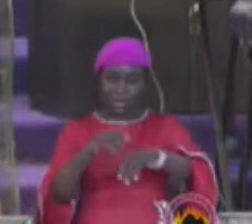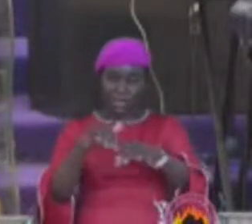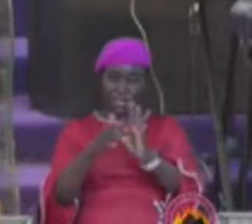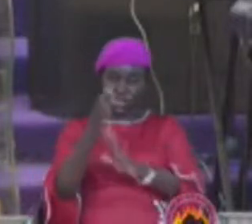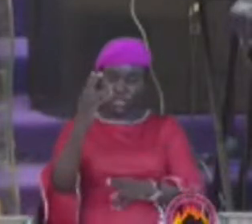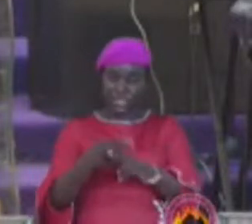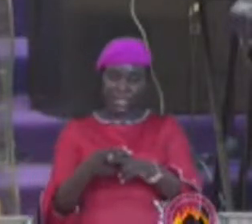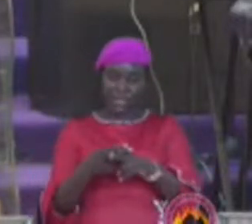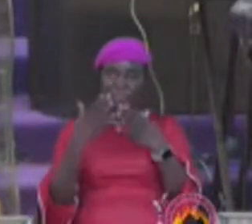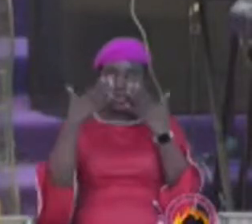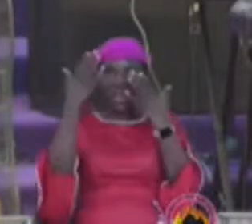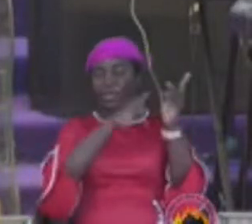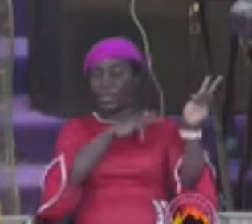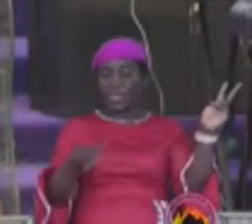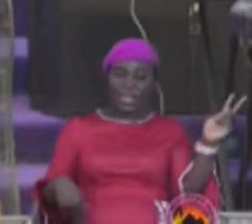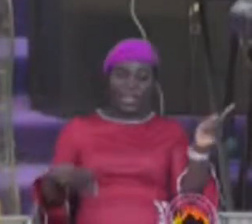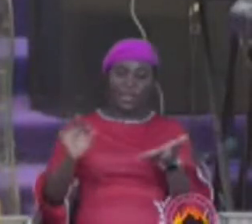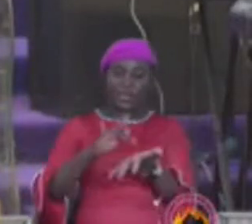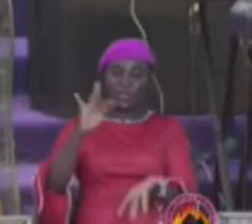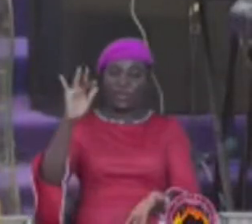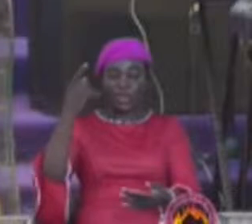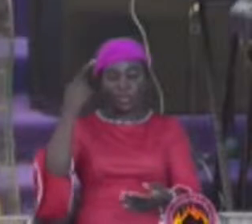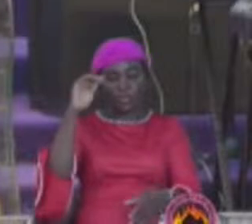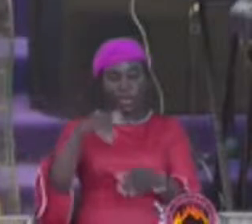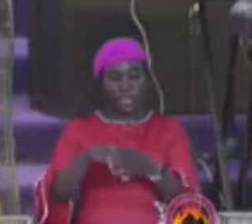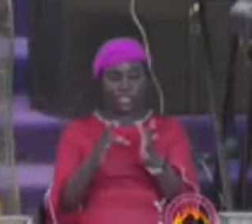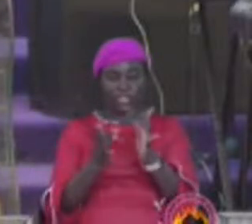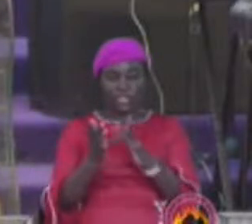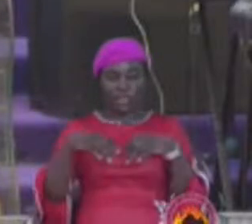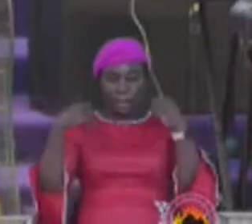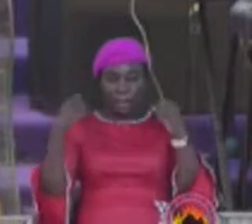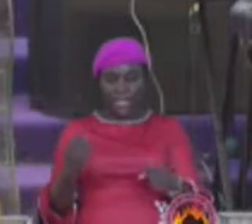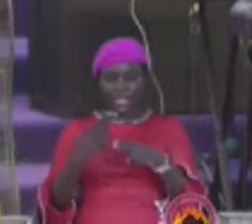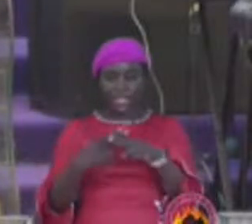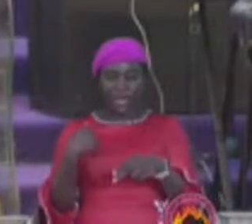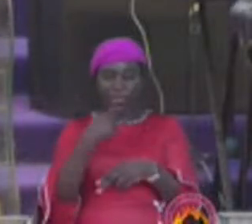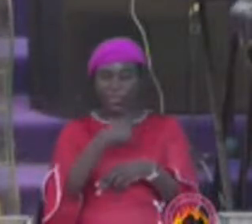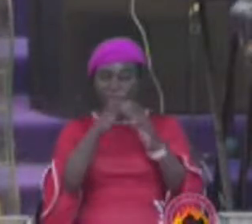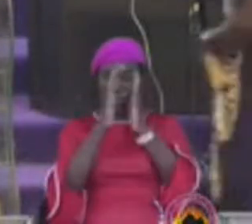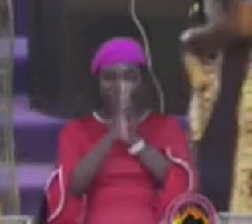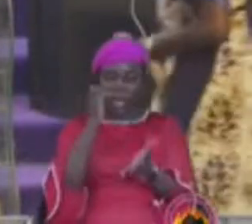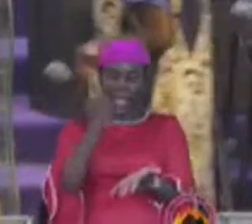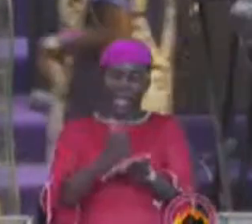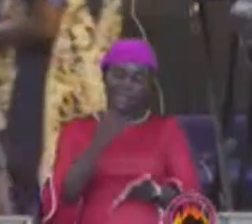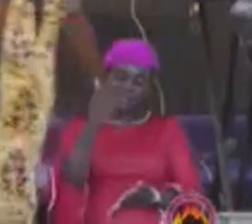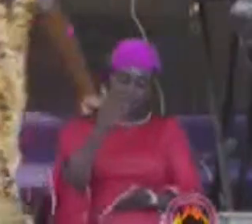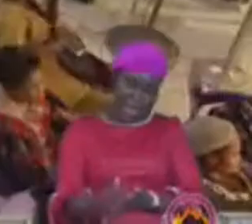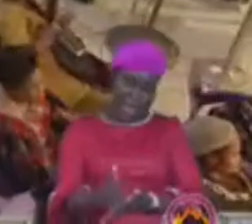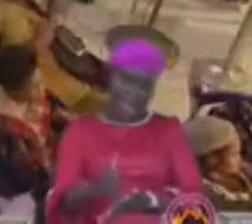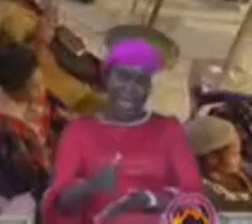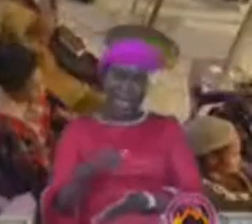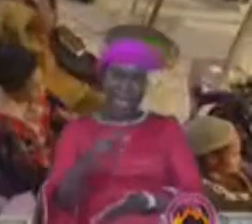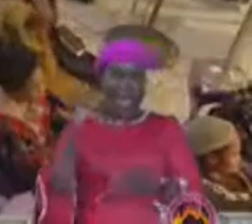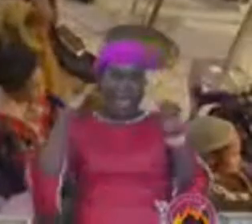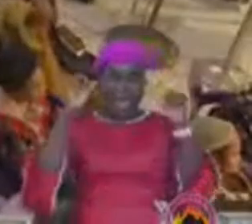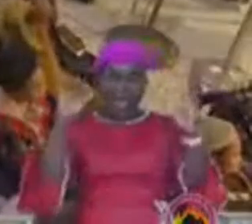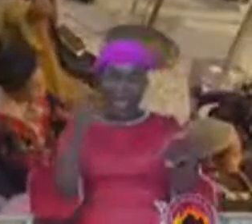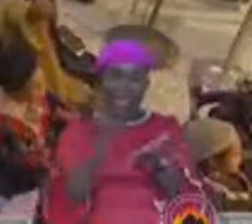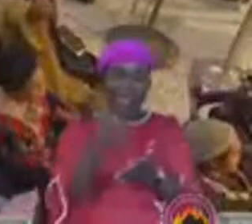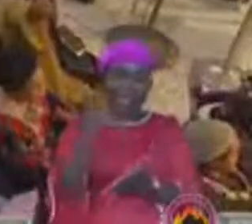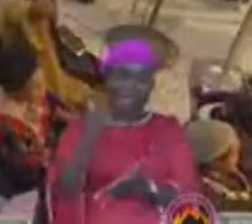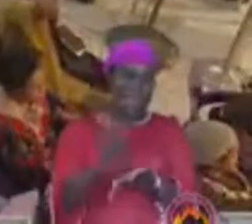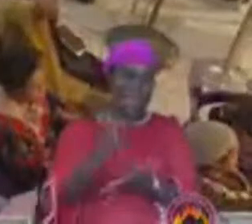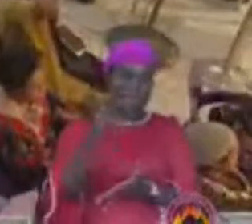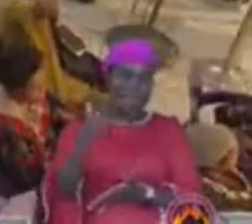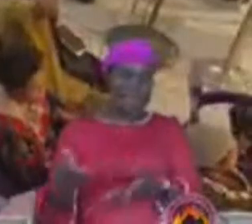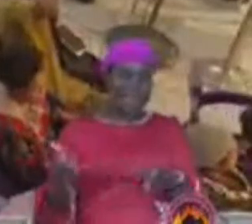King of Glory. For in Jesus' mighty name we have prayed. A louder amen. God bless